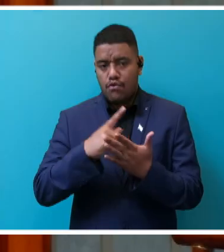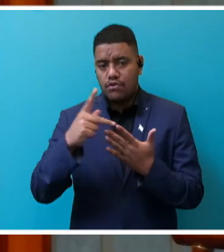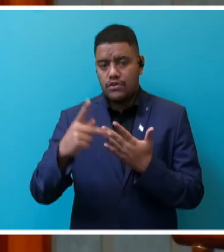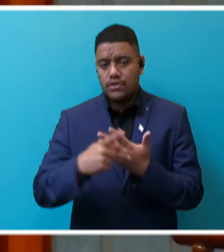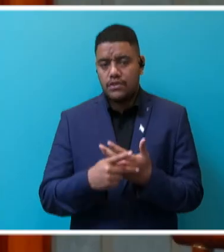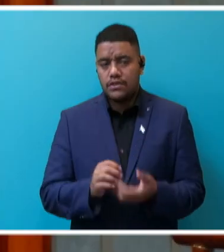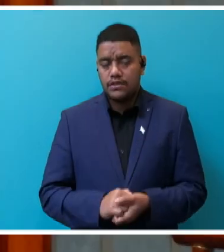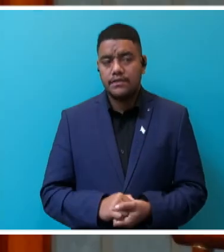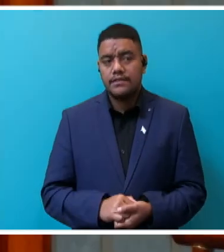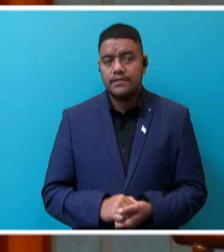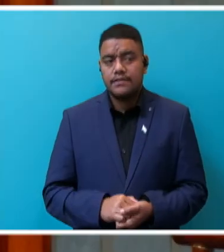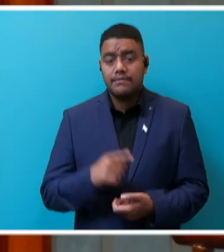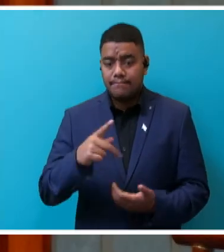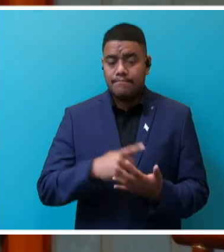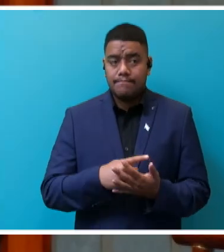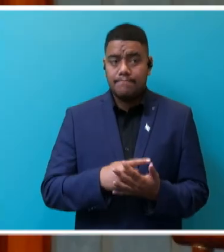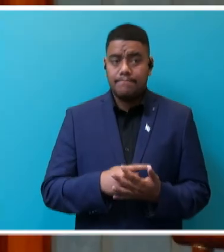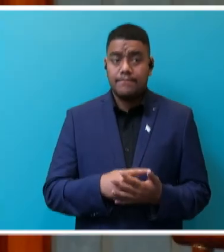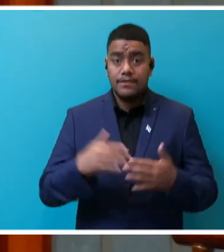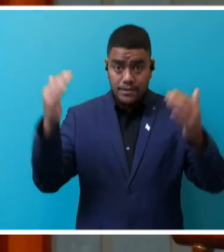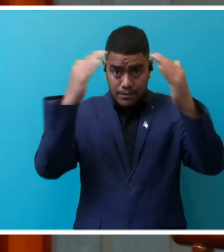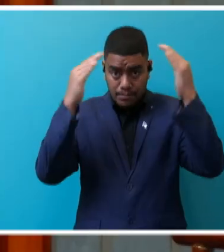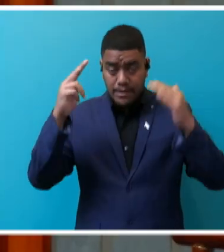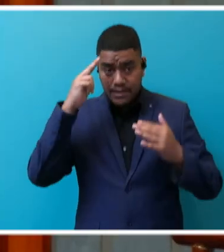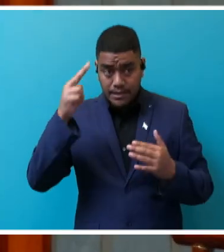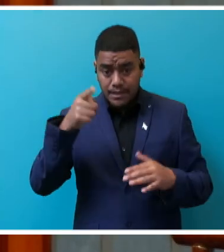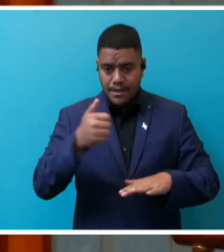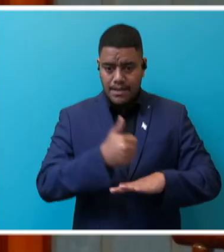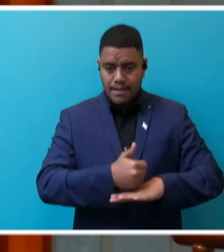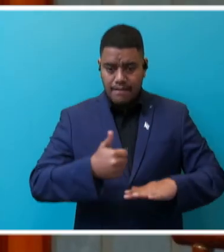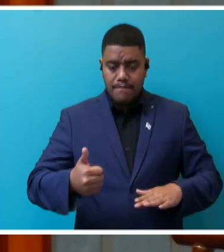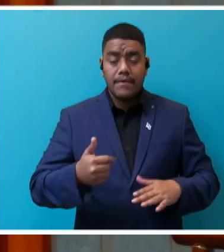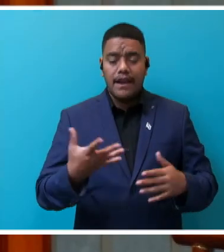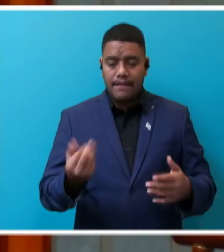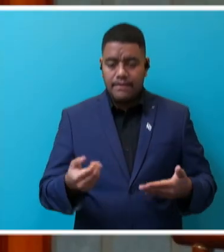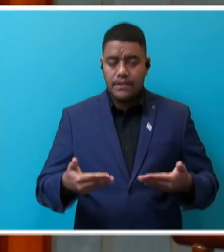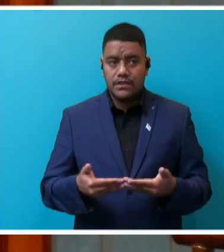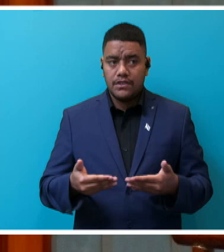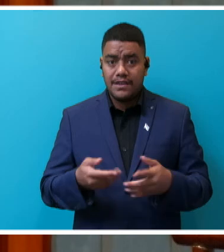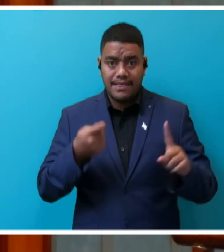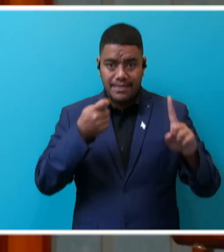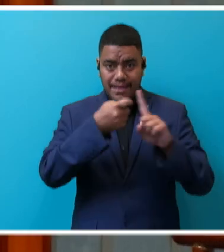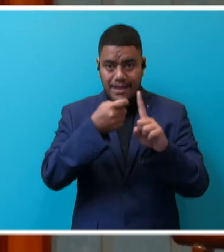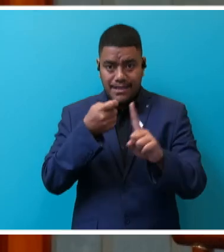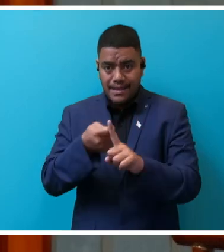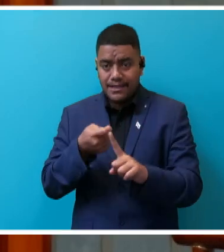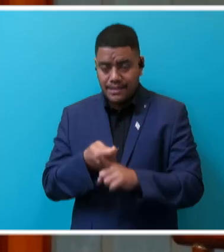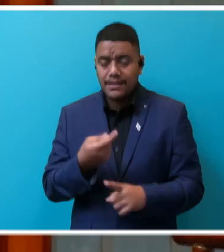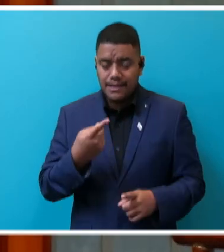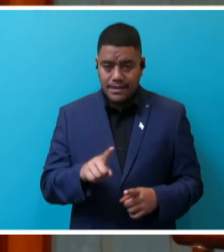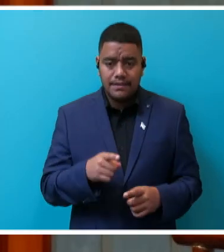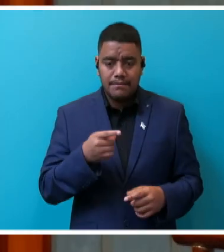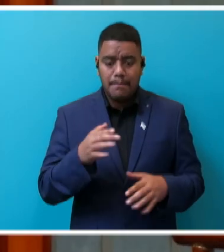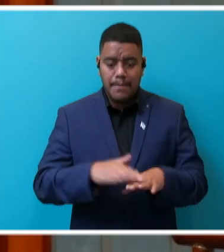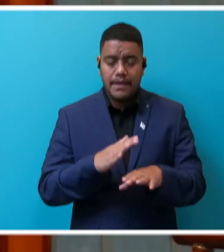Thirdly, Mr. Speaker, sir, the government has introduced targeted initiatives and concessions to ensure